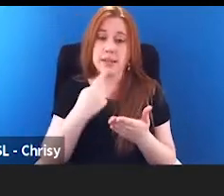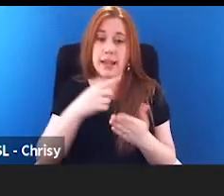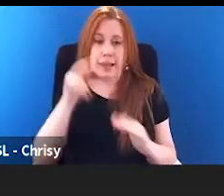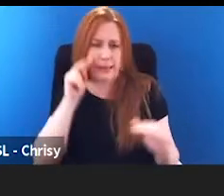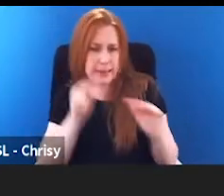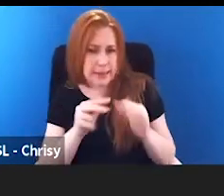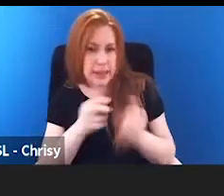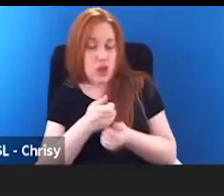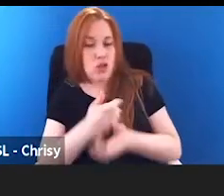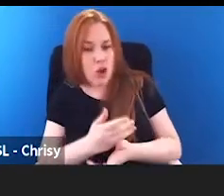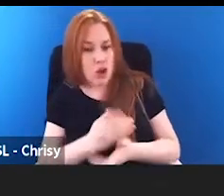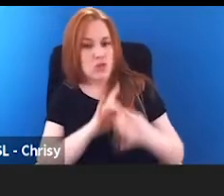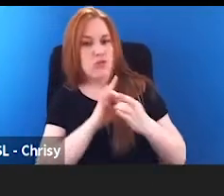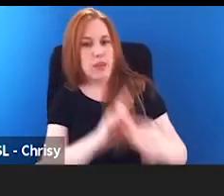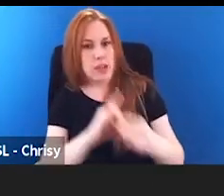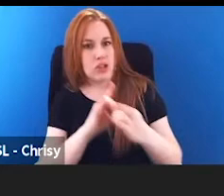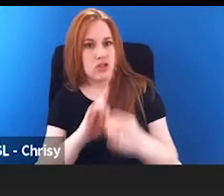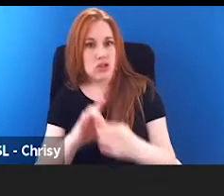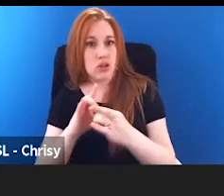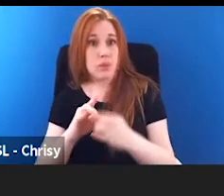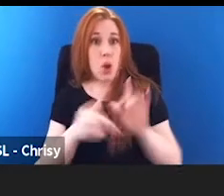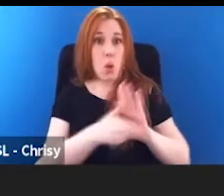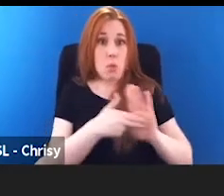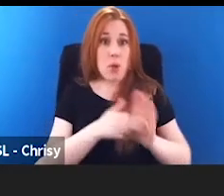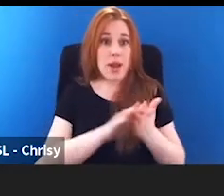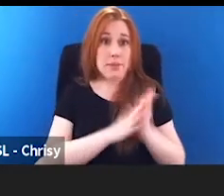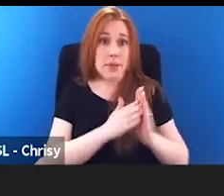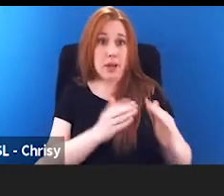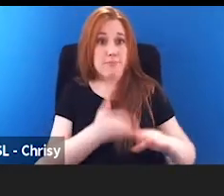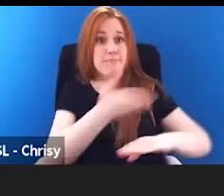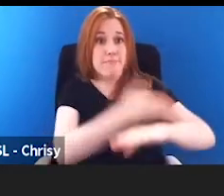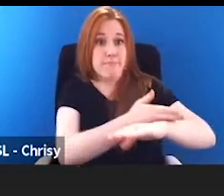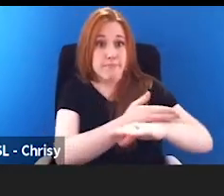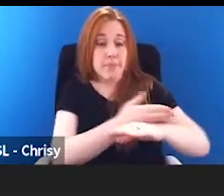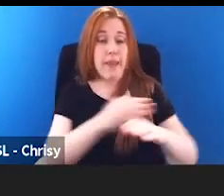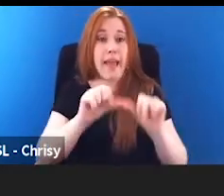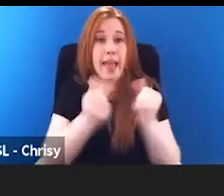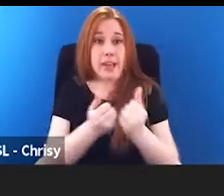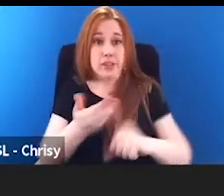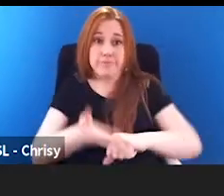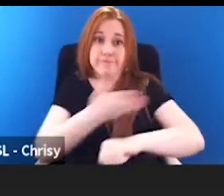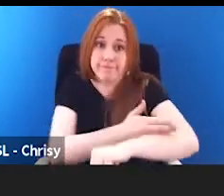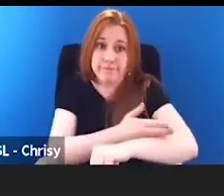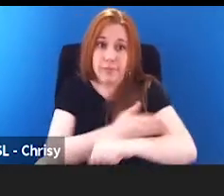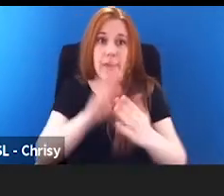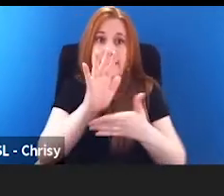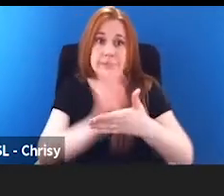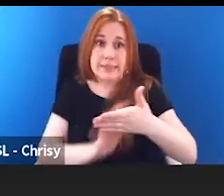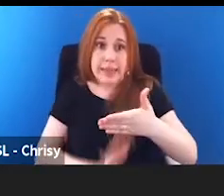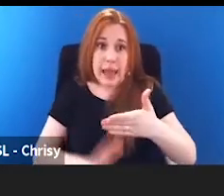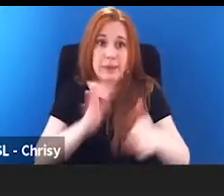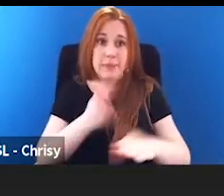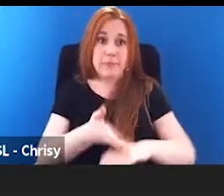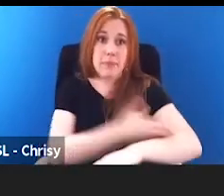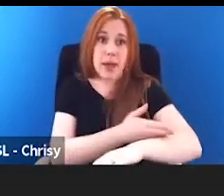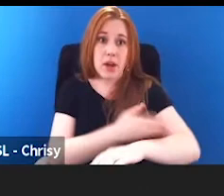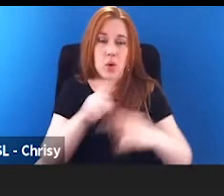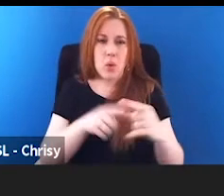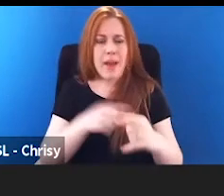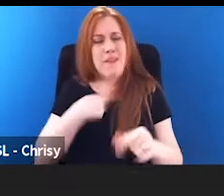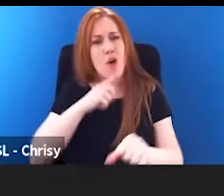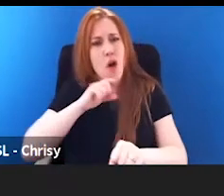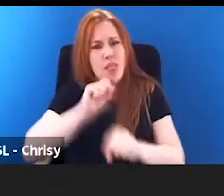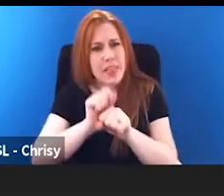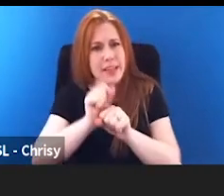fosters relationship. Brands get better, agencies get better, design gets better when we're wrapped around an authentic insight that we